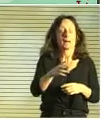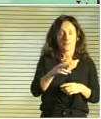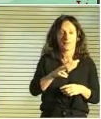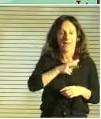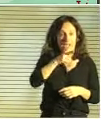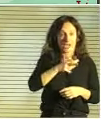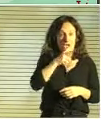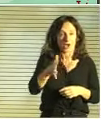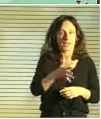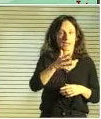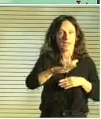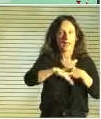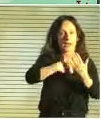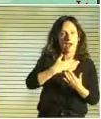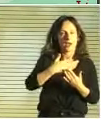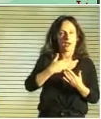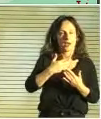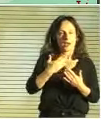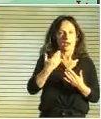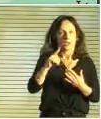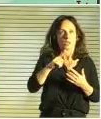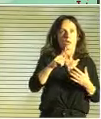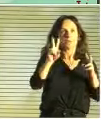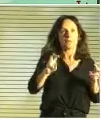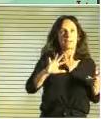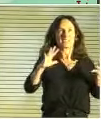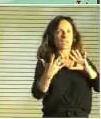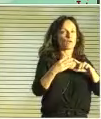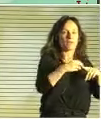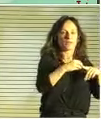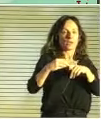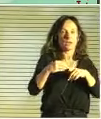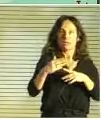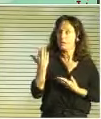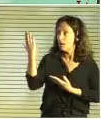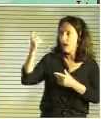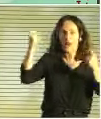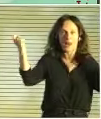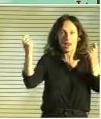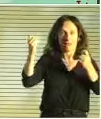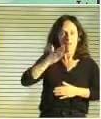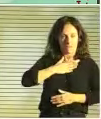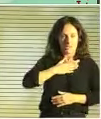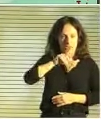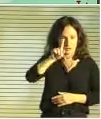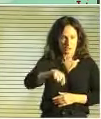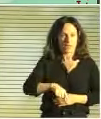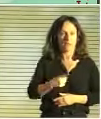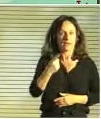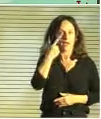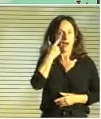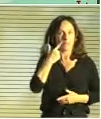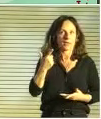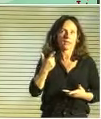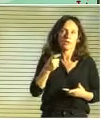a very clear motto, and I think it fits very much with our ambition. We see the sustainable